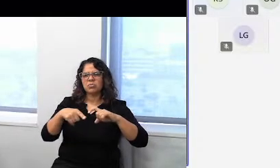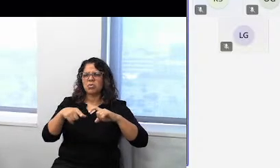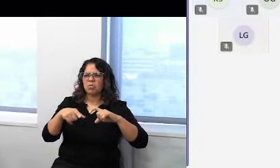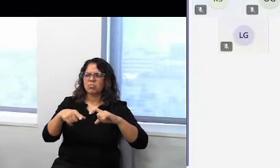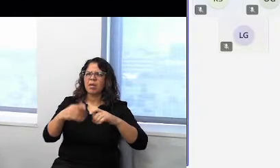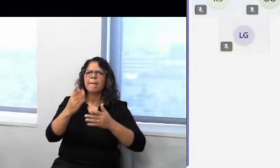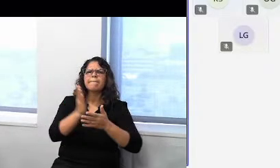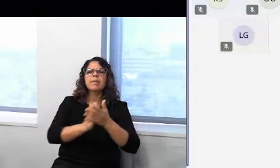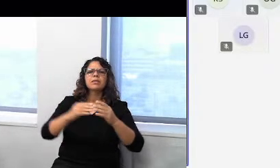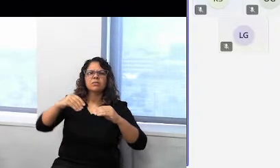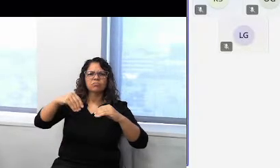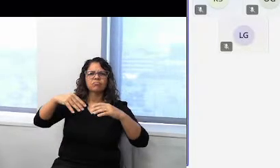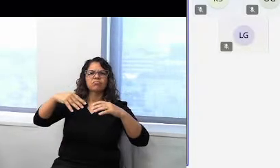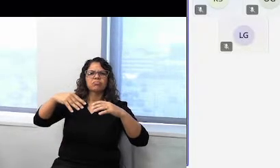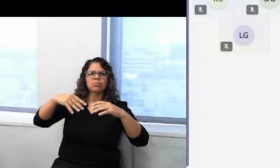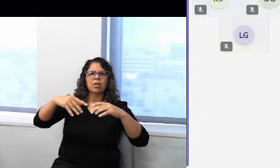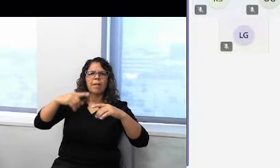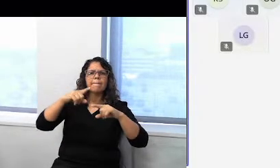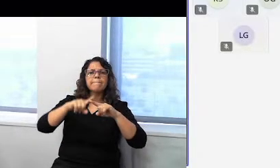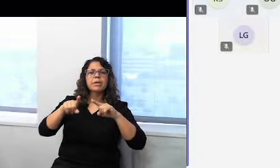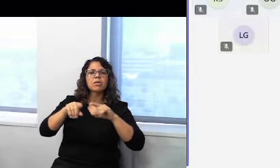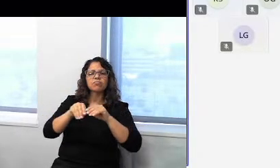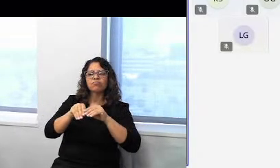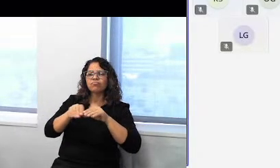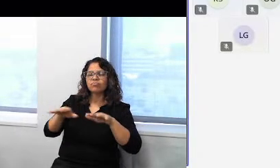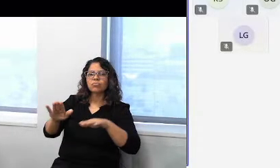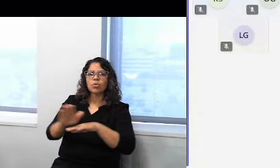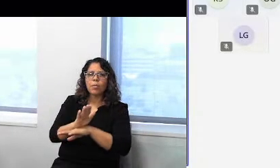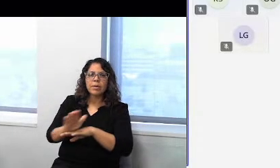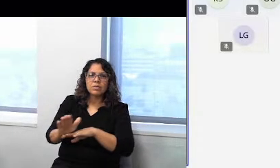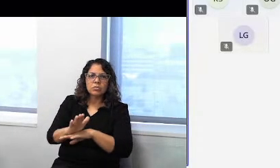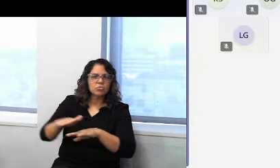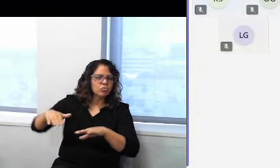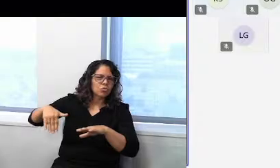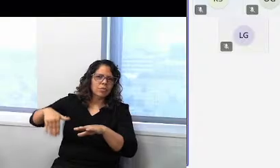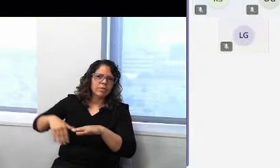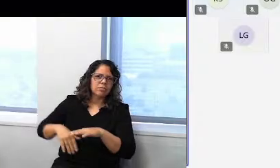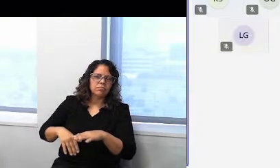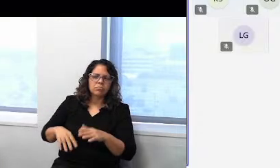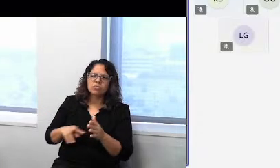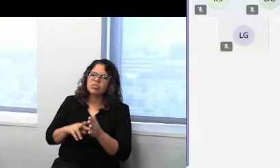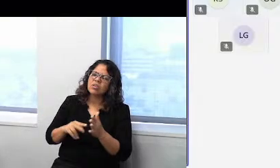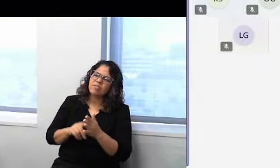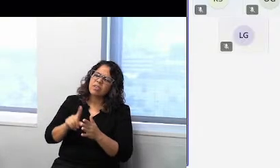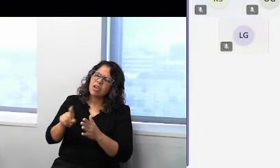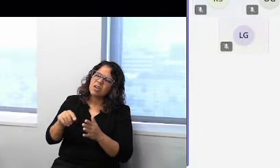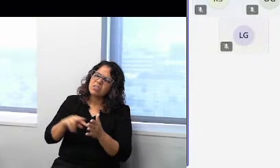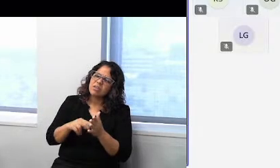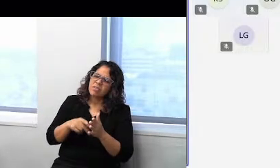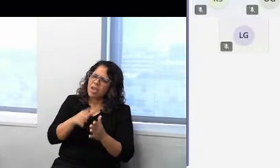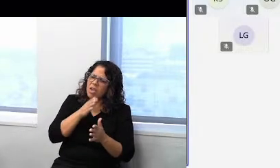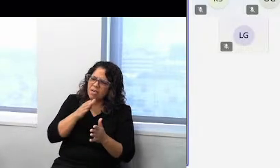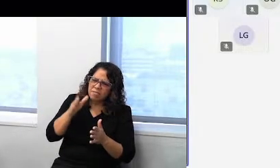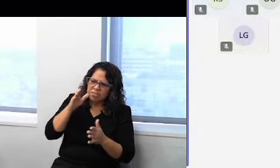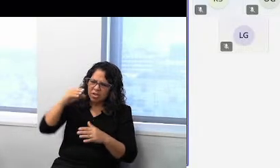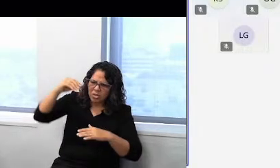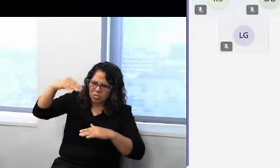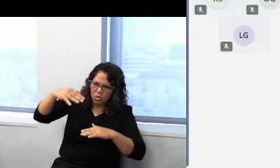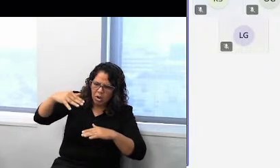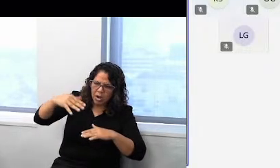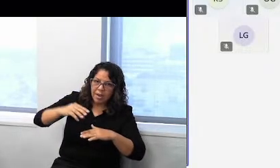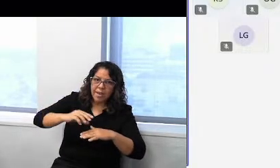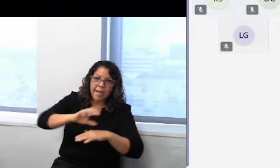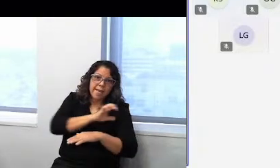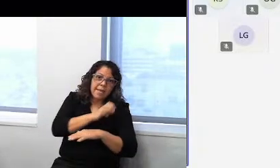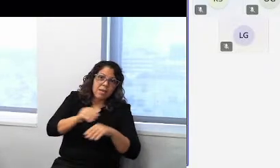does that basically mean that solar farm is not feeding energy into the grid yet? It's a very, very good question because I think I'll help